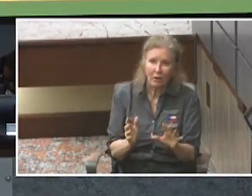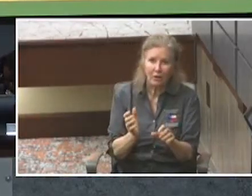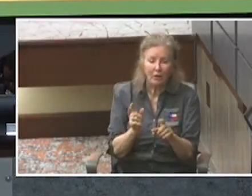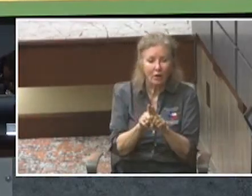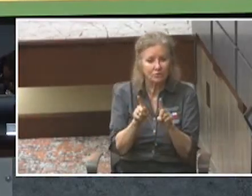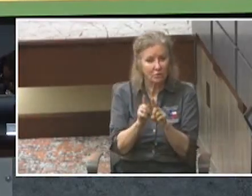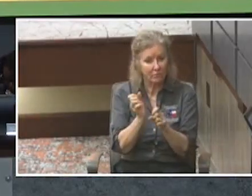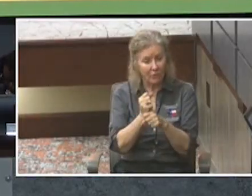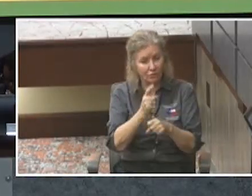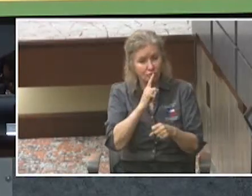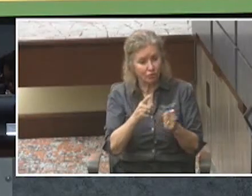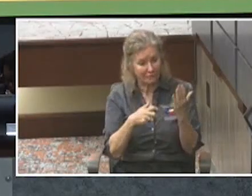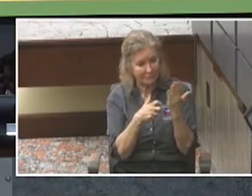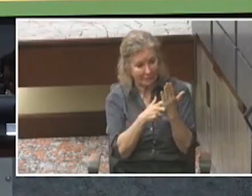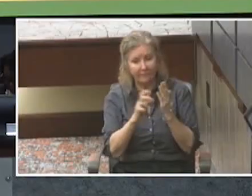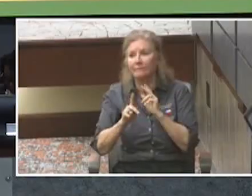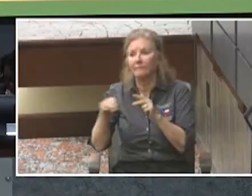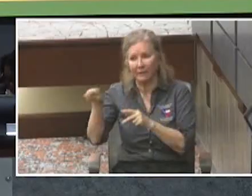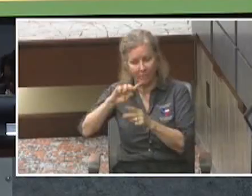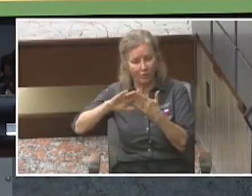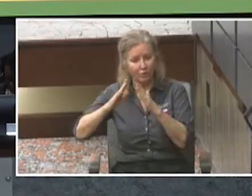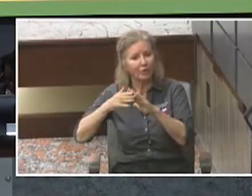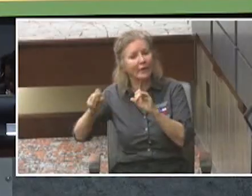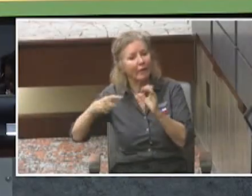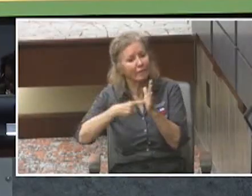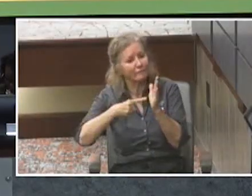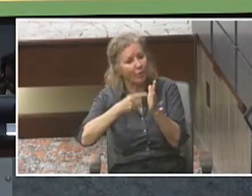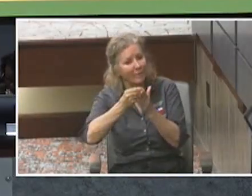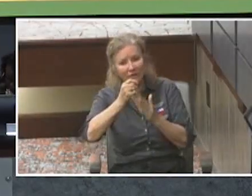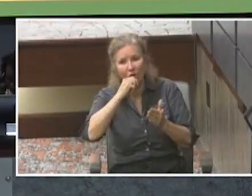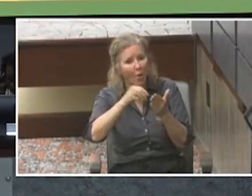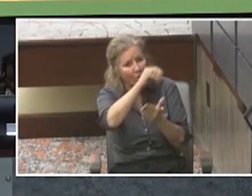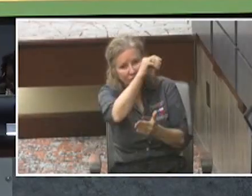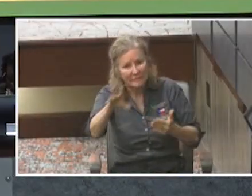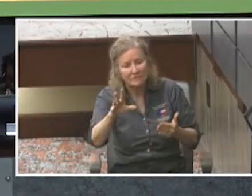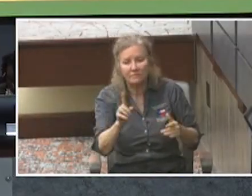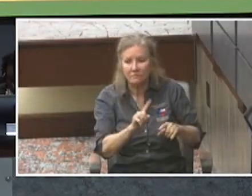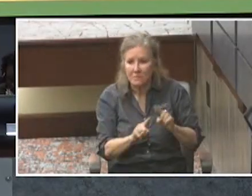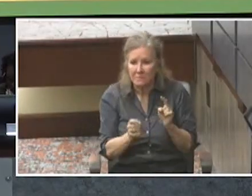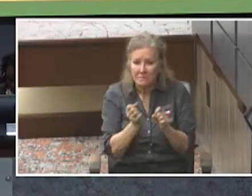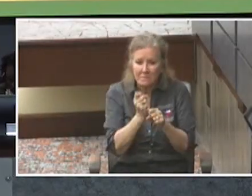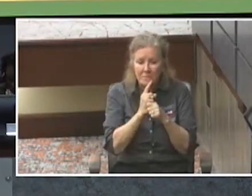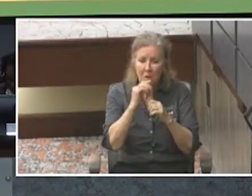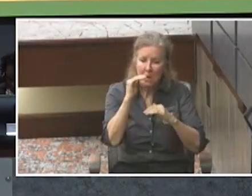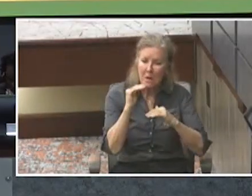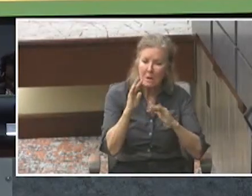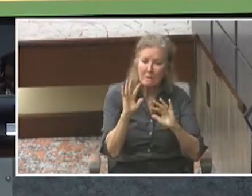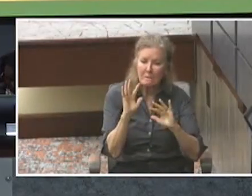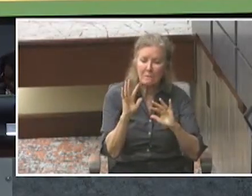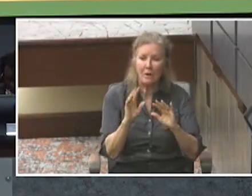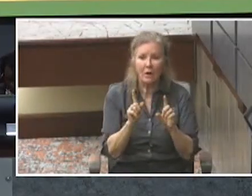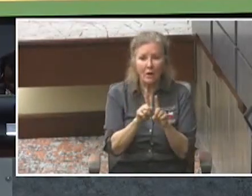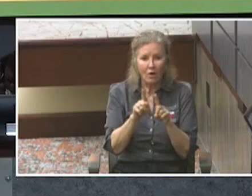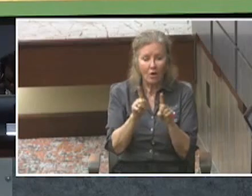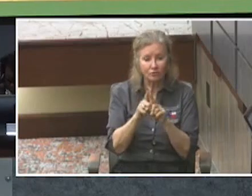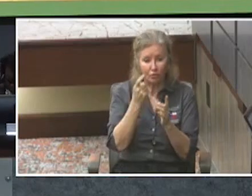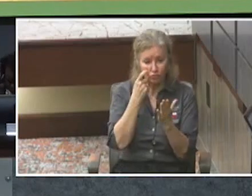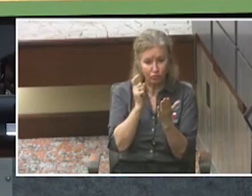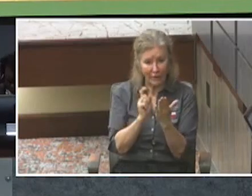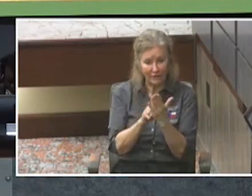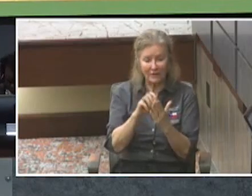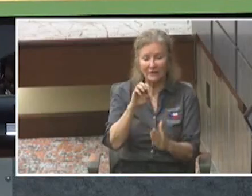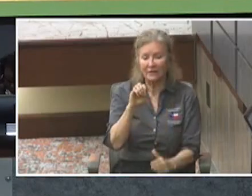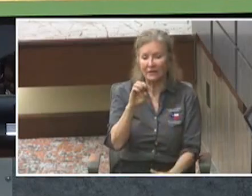ticket for people in our community to attend. And then also just recognizing the ecosystem